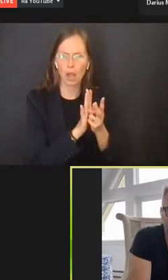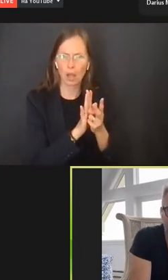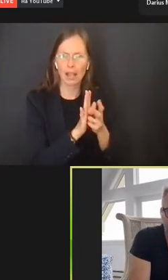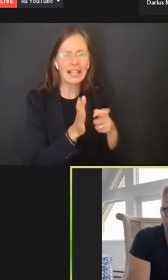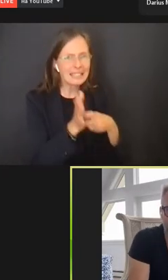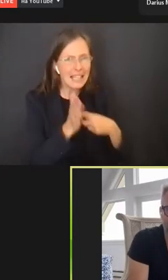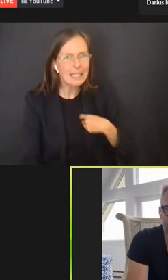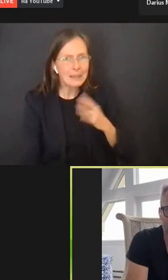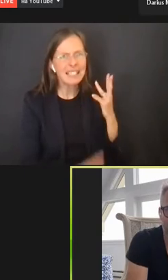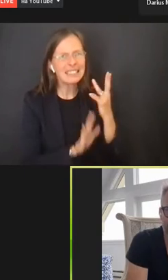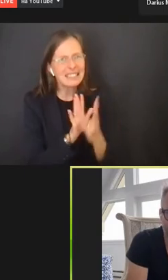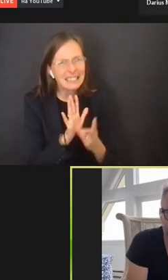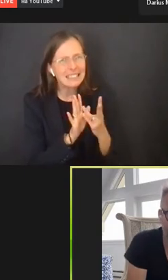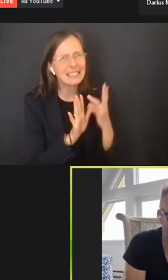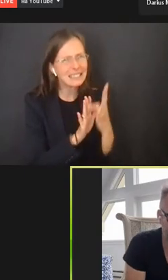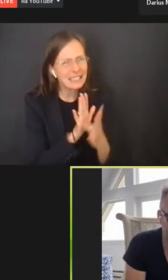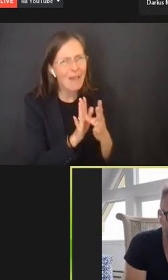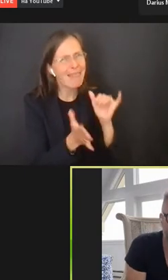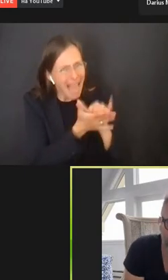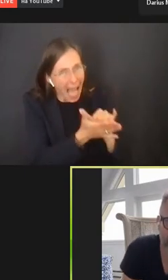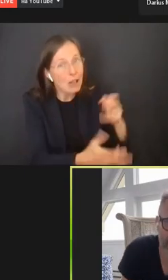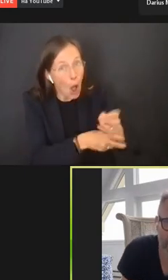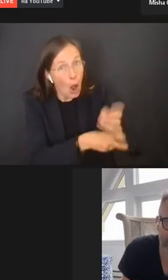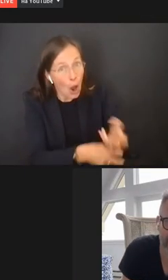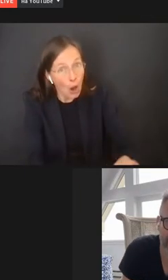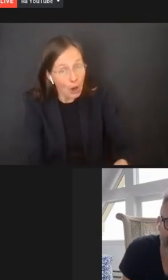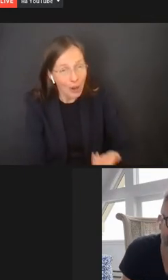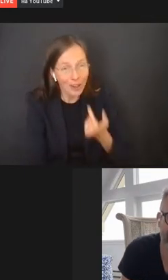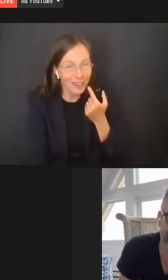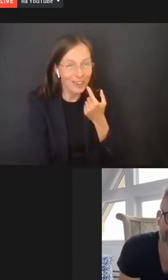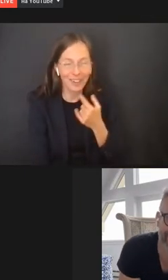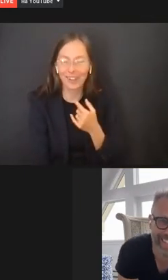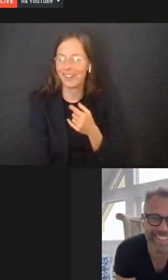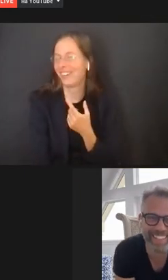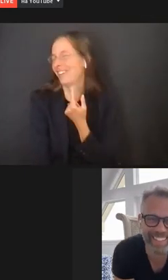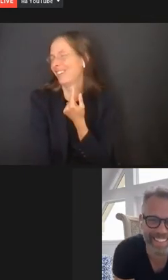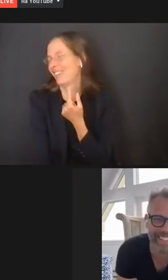me 6 or 7 hours. That's hard. That's what he would say.